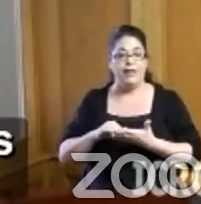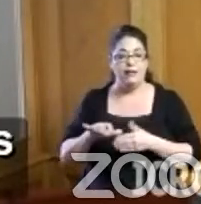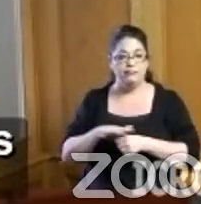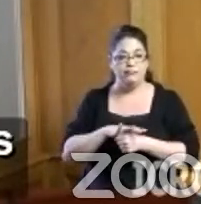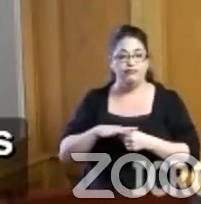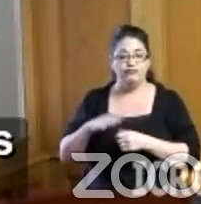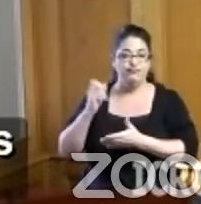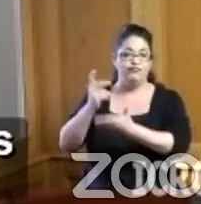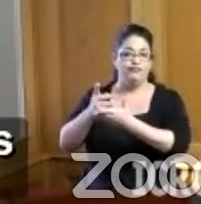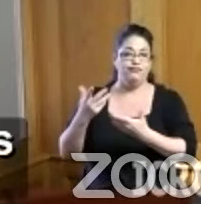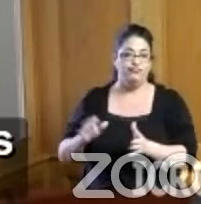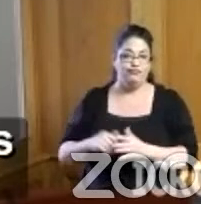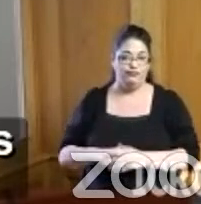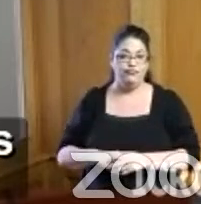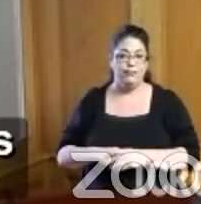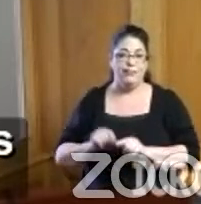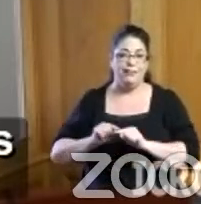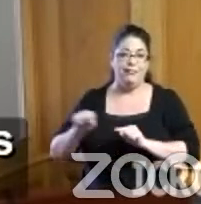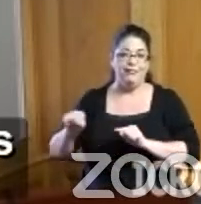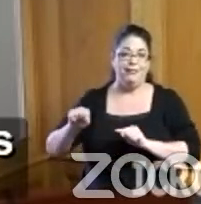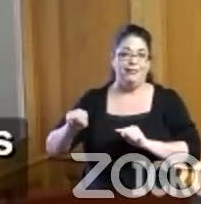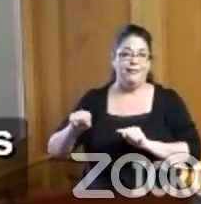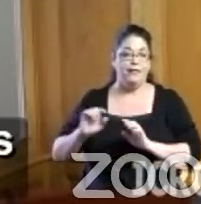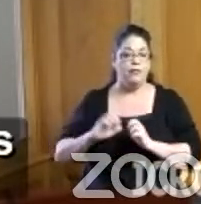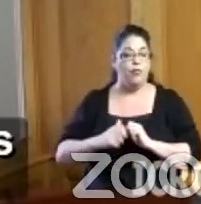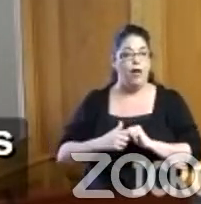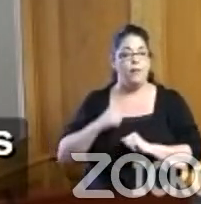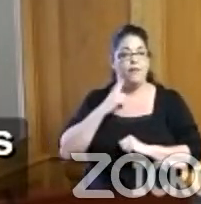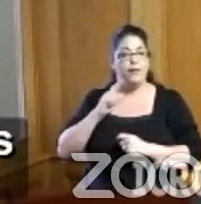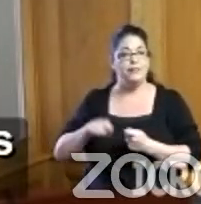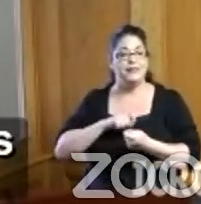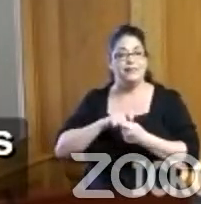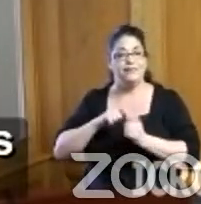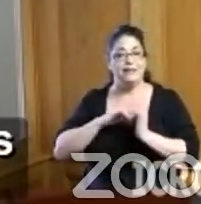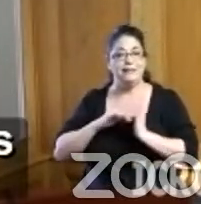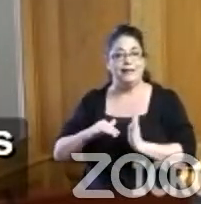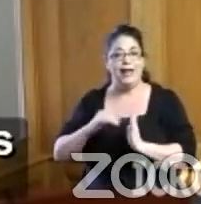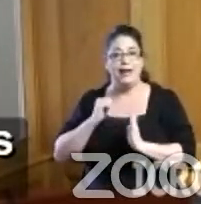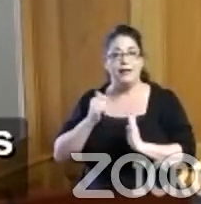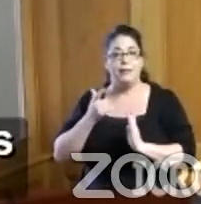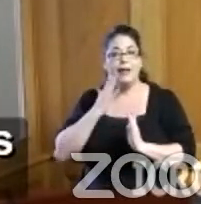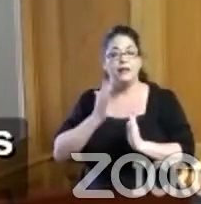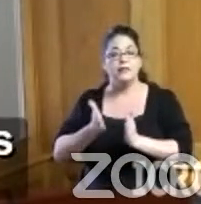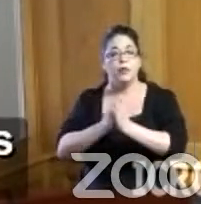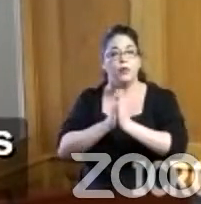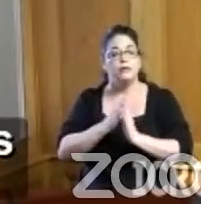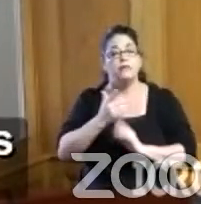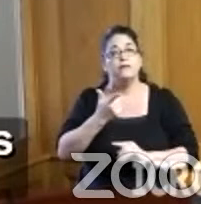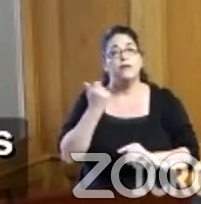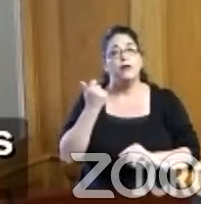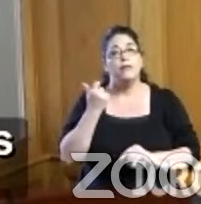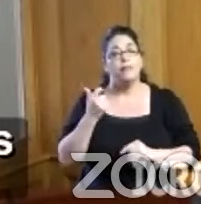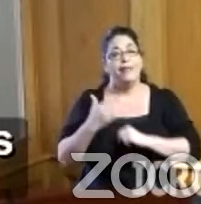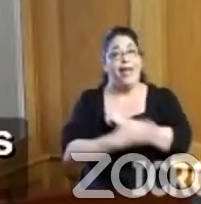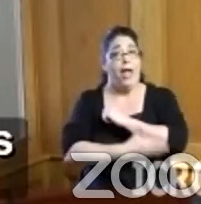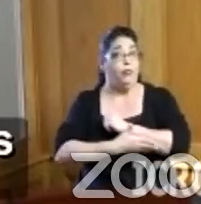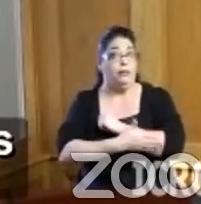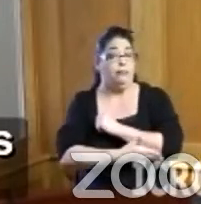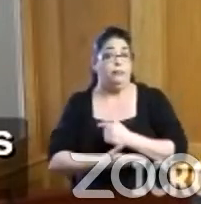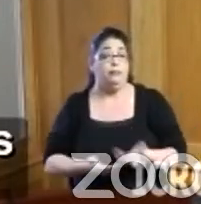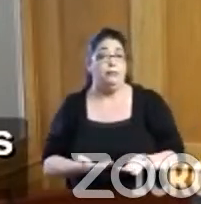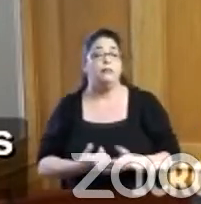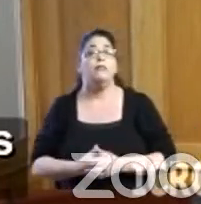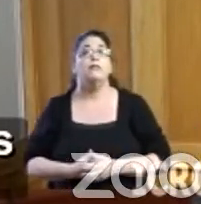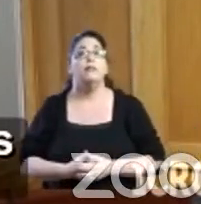been approved. Mm-hmm. The reason for this particular study, it came as a request from the county. Mm-hmm. And